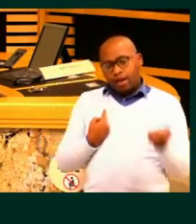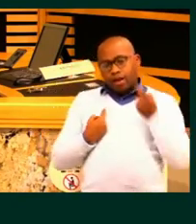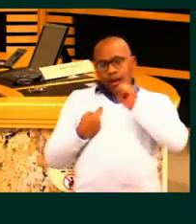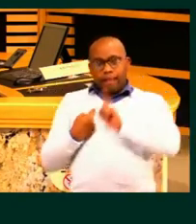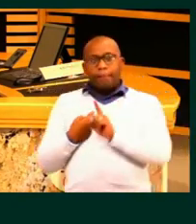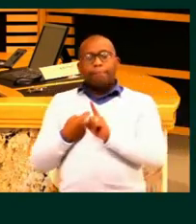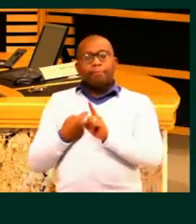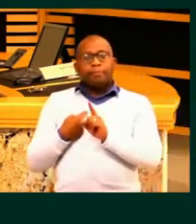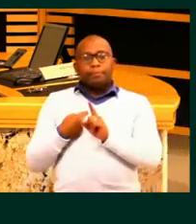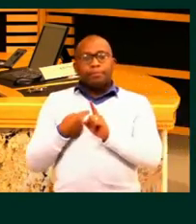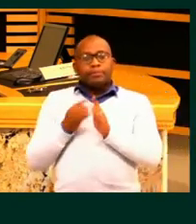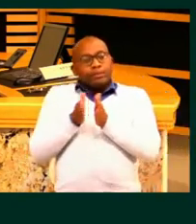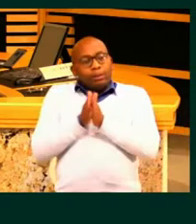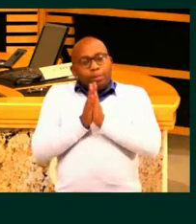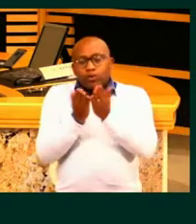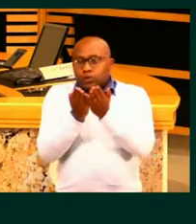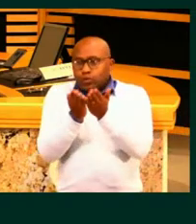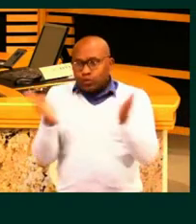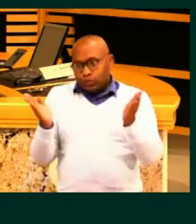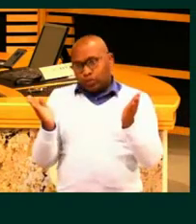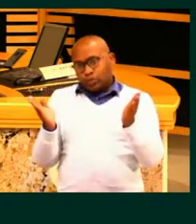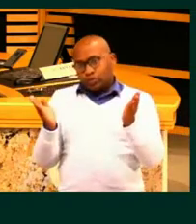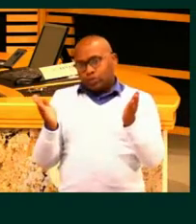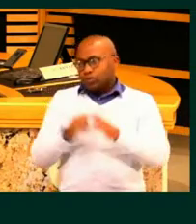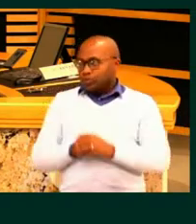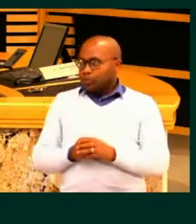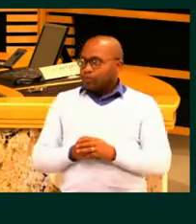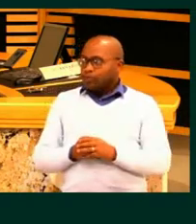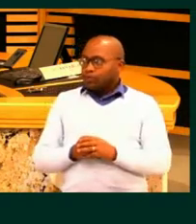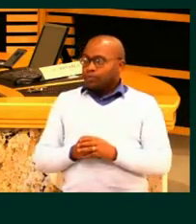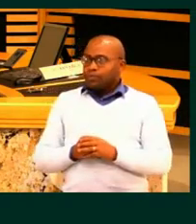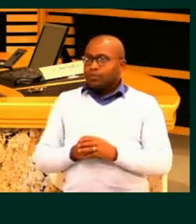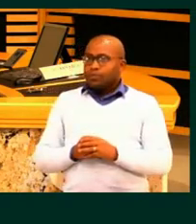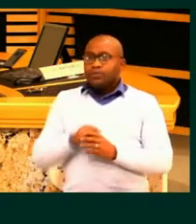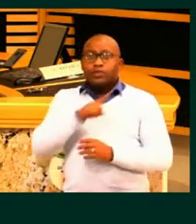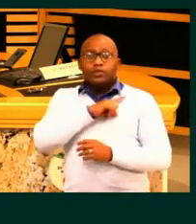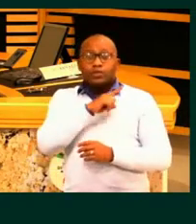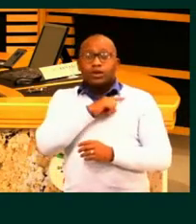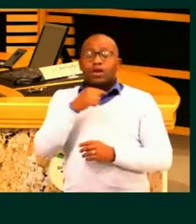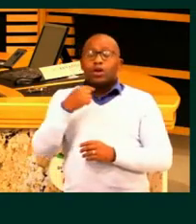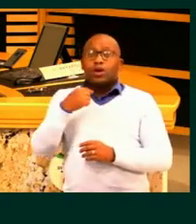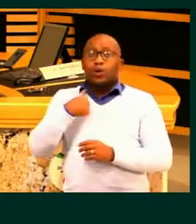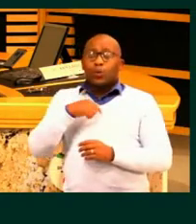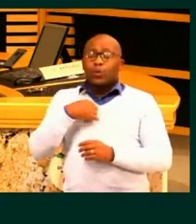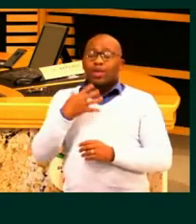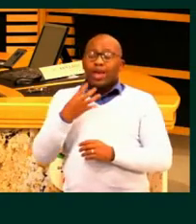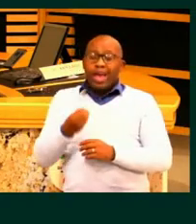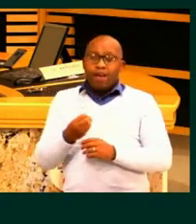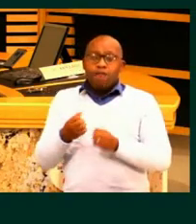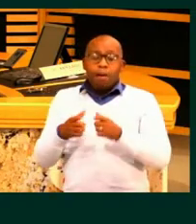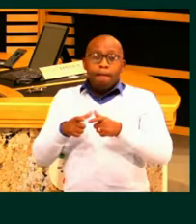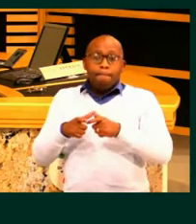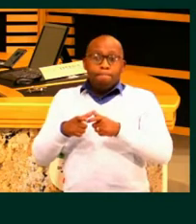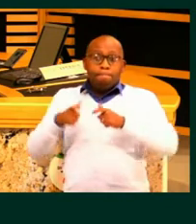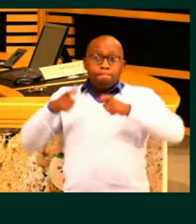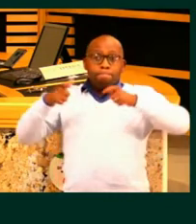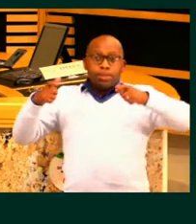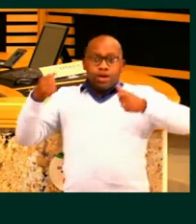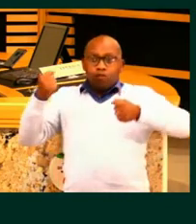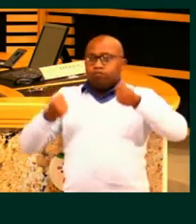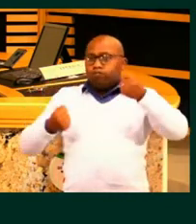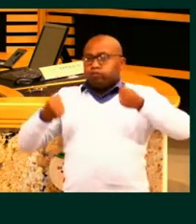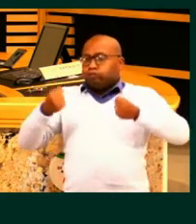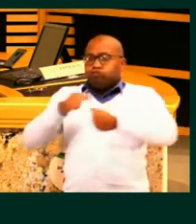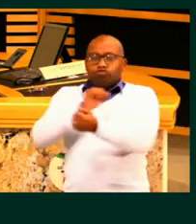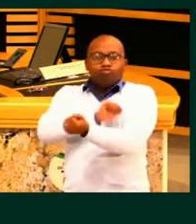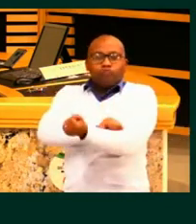today our further contributors is the heavy Freight on our roads that exacerbate the delipidation of a state roads and a